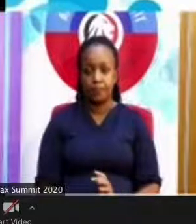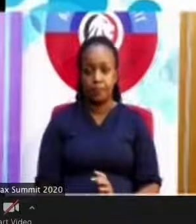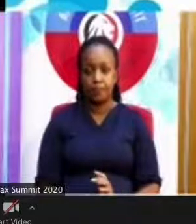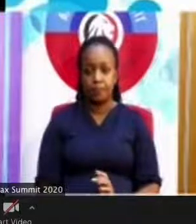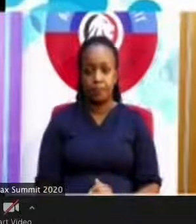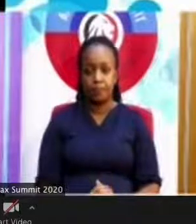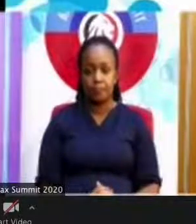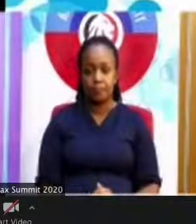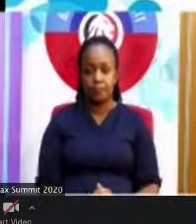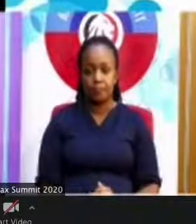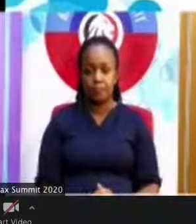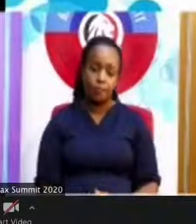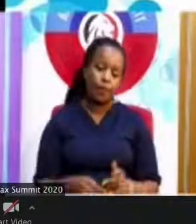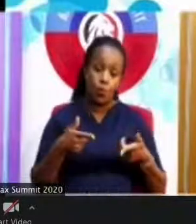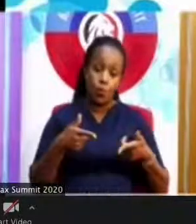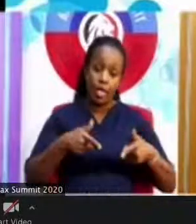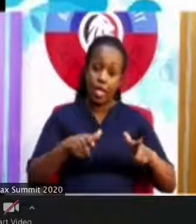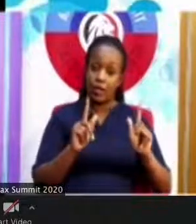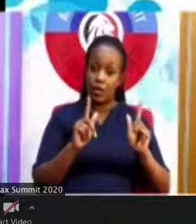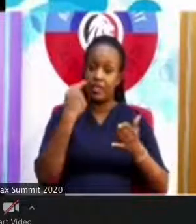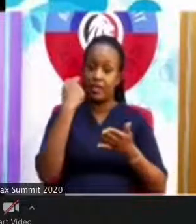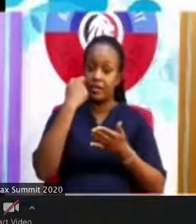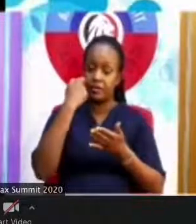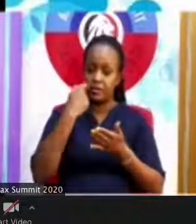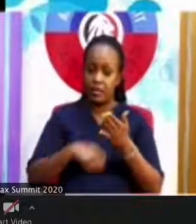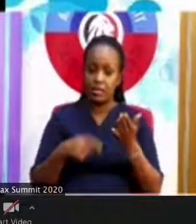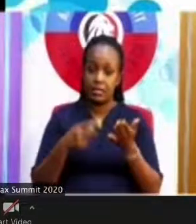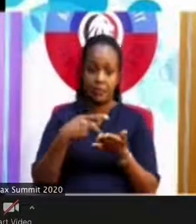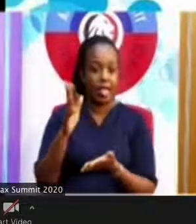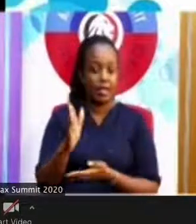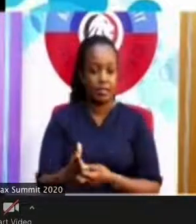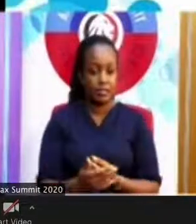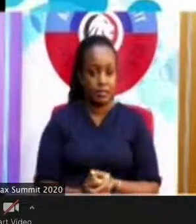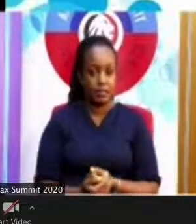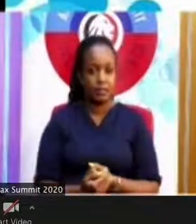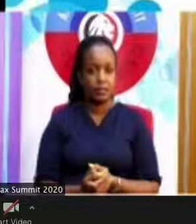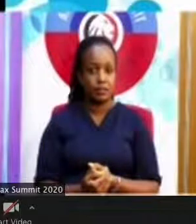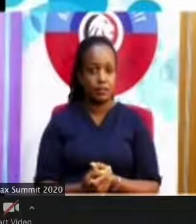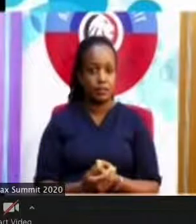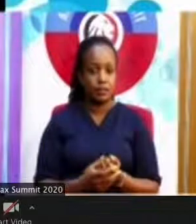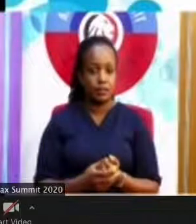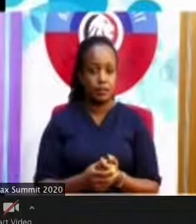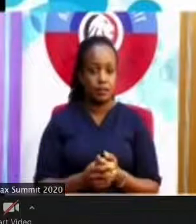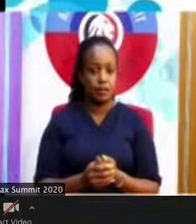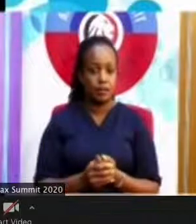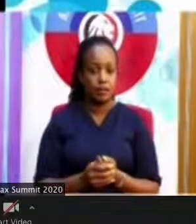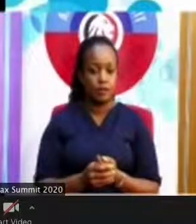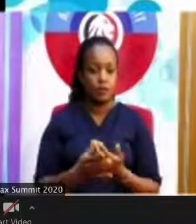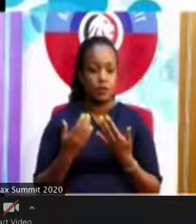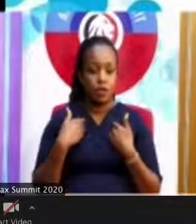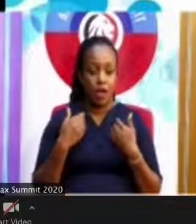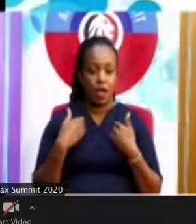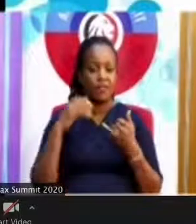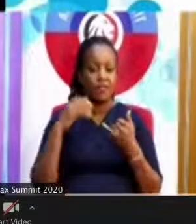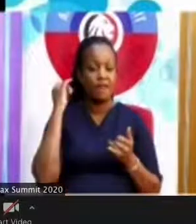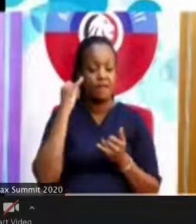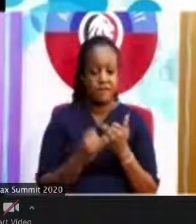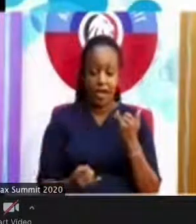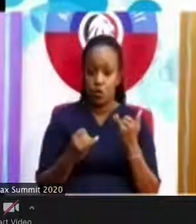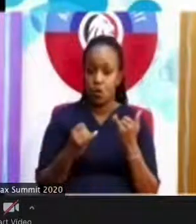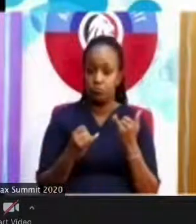our individual taxpayers to hold on to filing returns for some